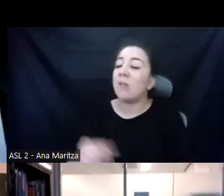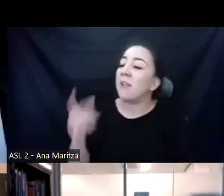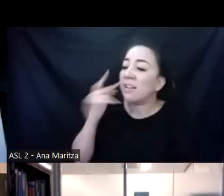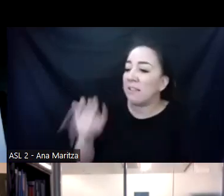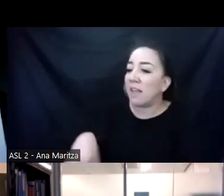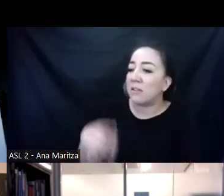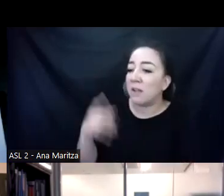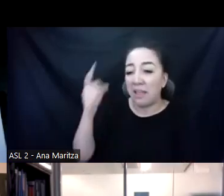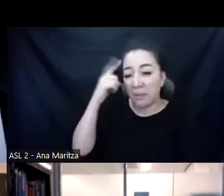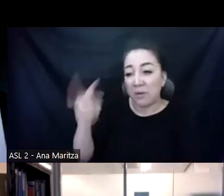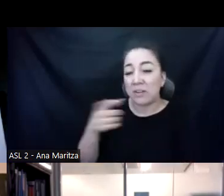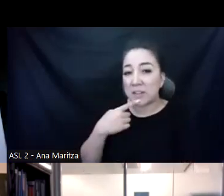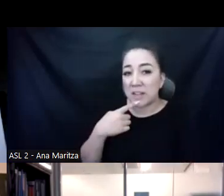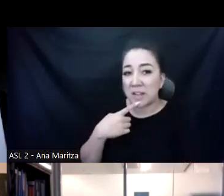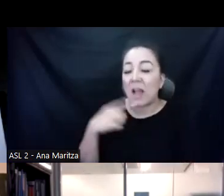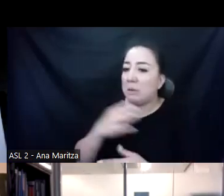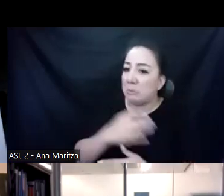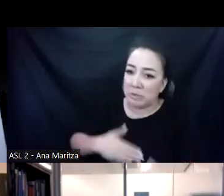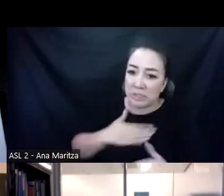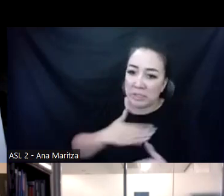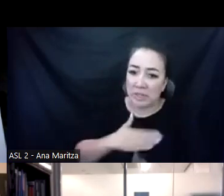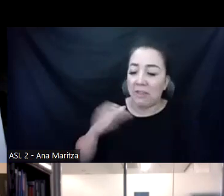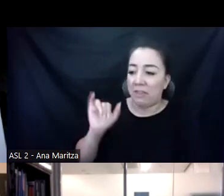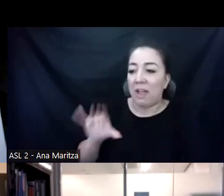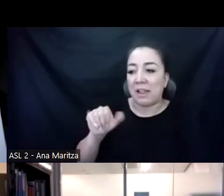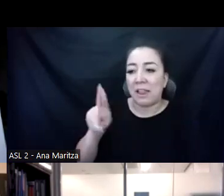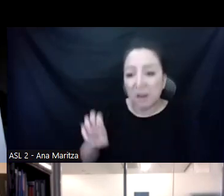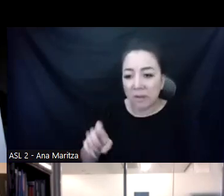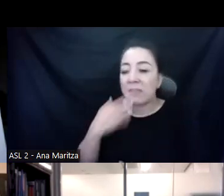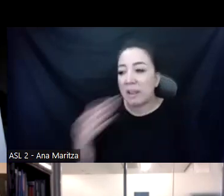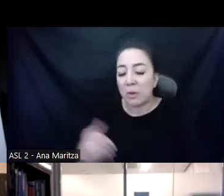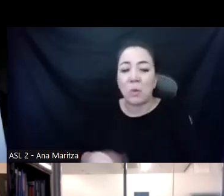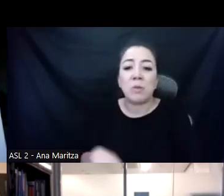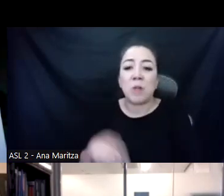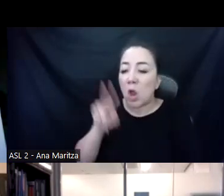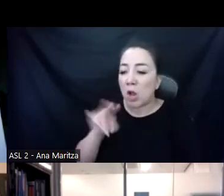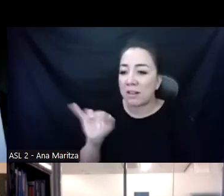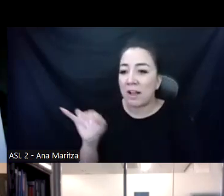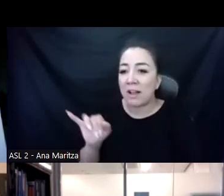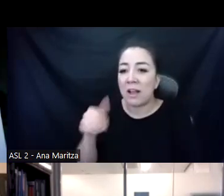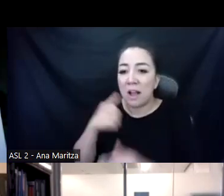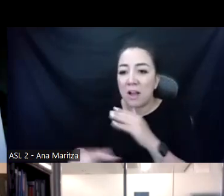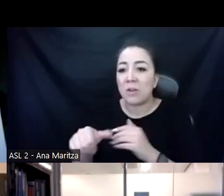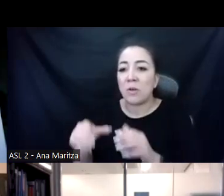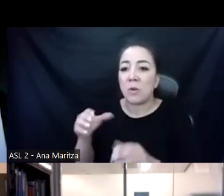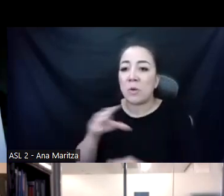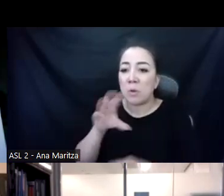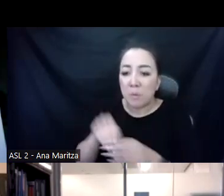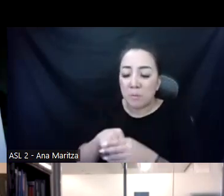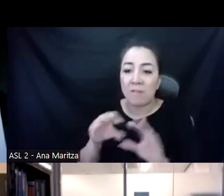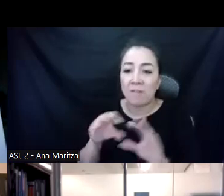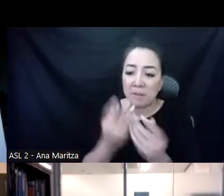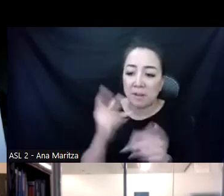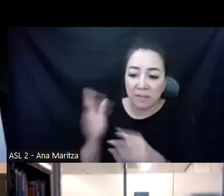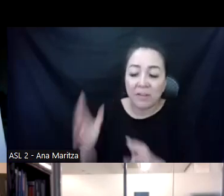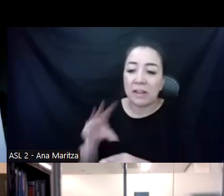think what you're saying, I appreciate that, Claire. Thank you. So it's like under the incorporate family caregiving into